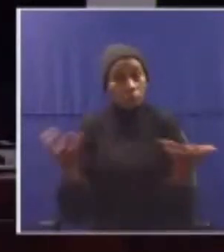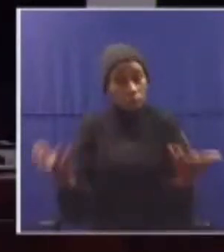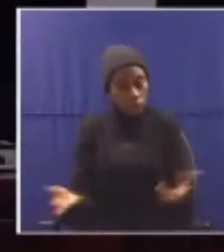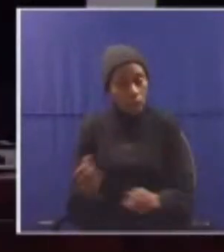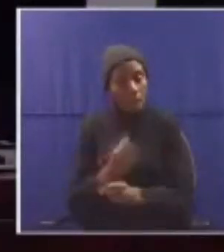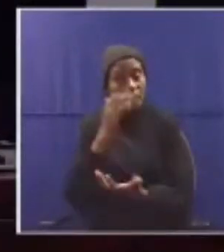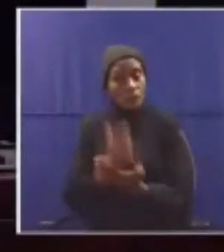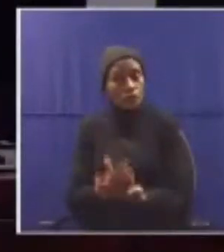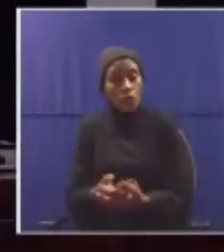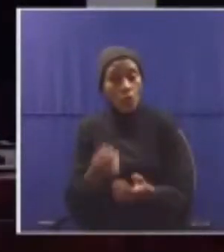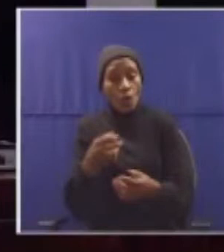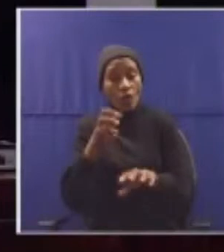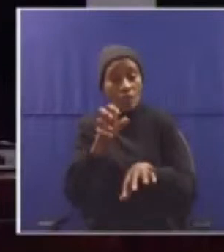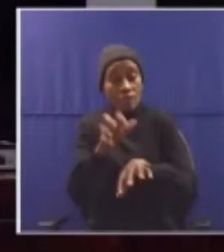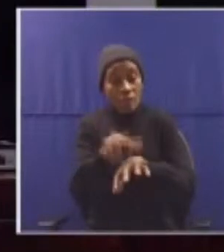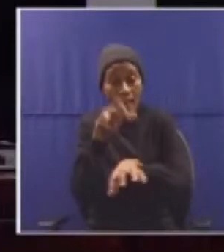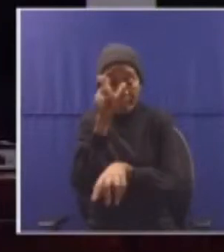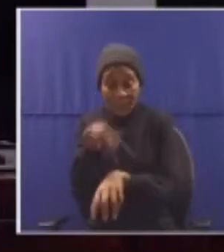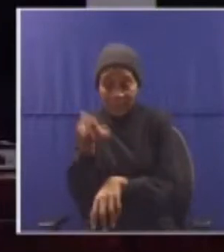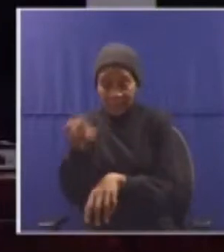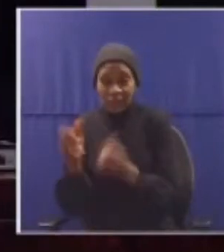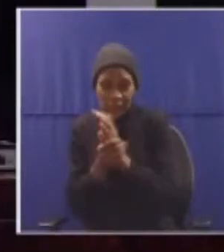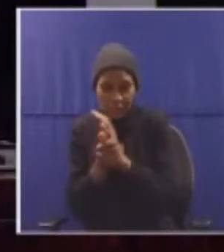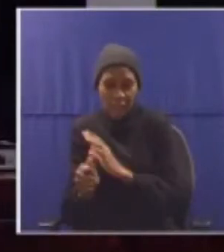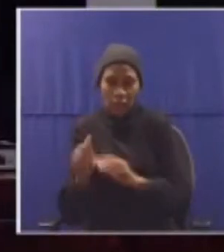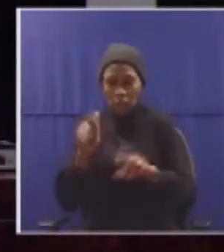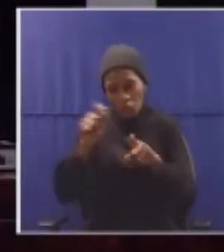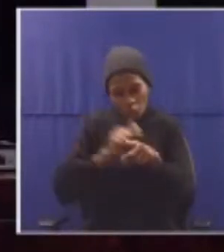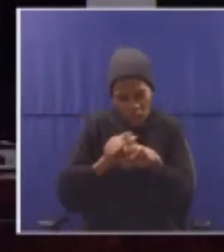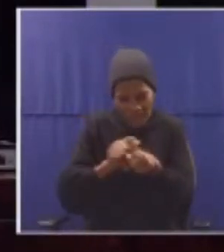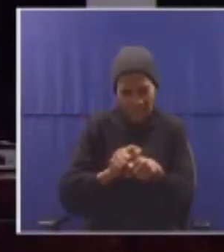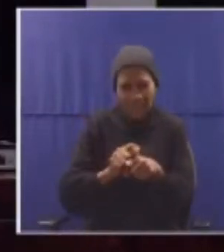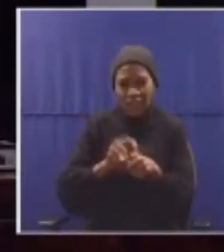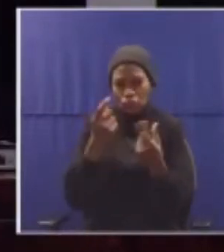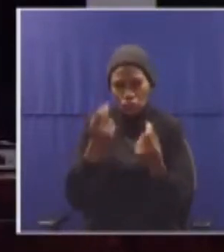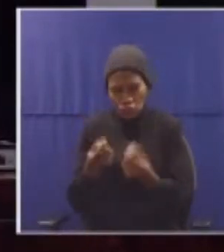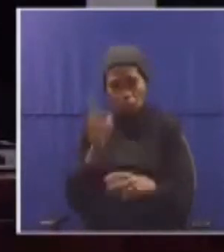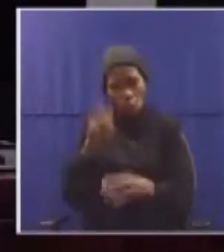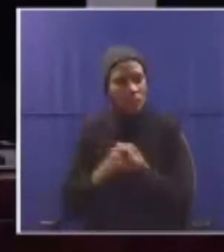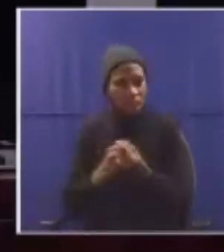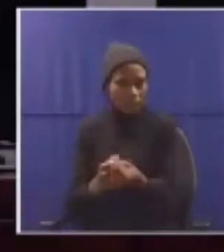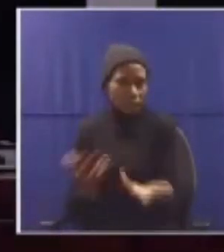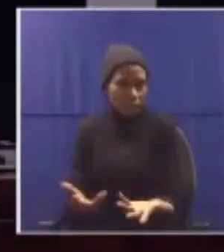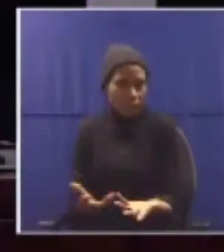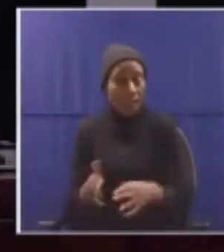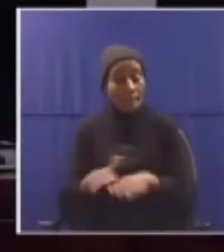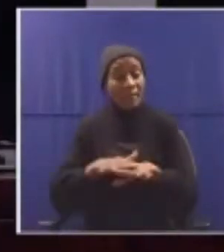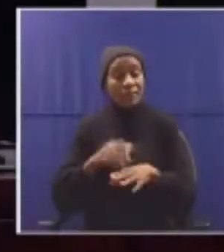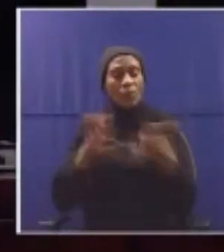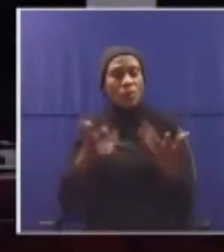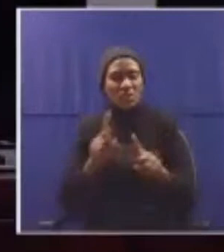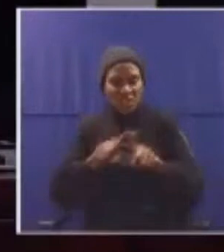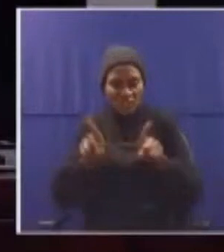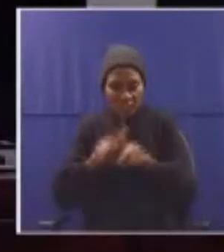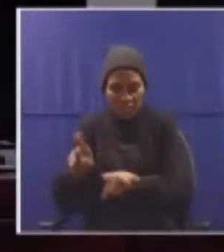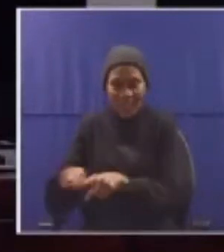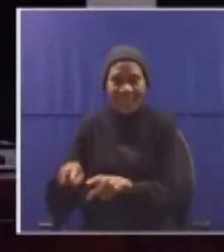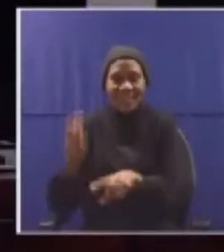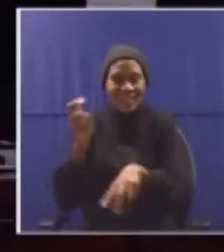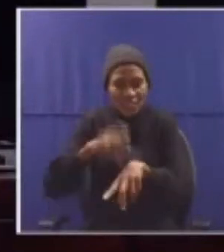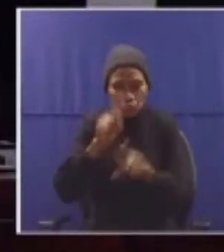producers with requisite skills and mentorship programs based on their needs at the farm